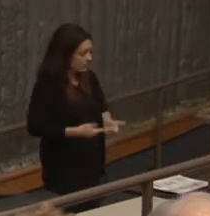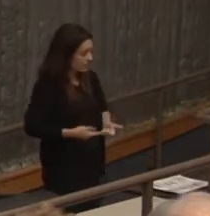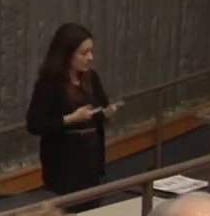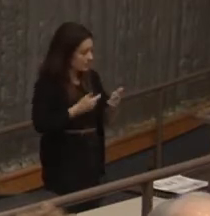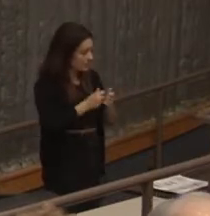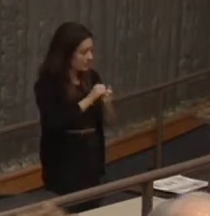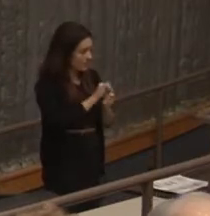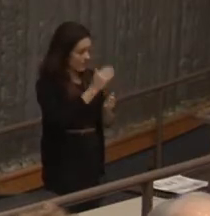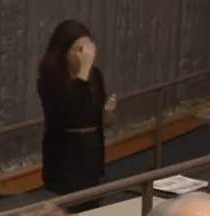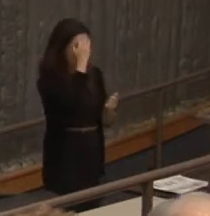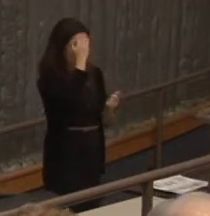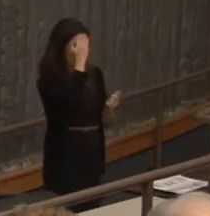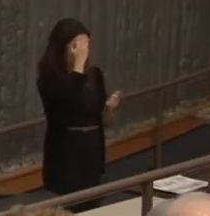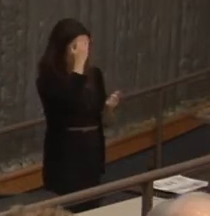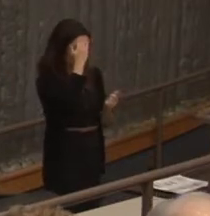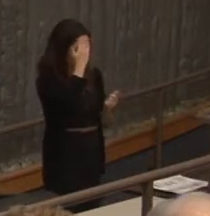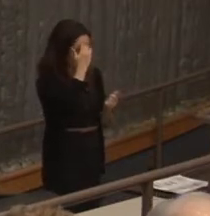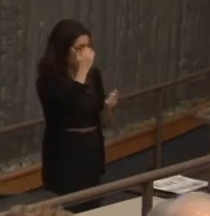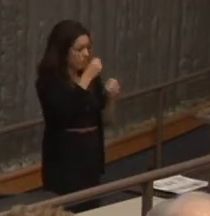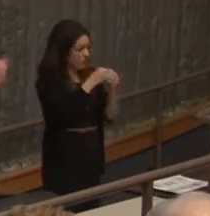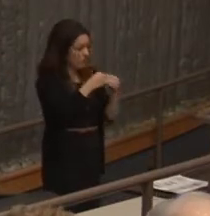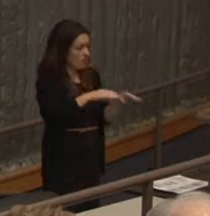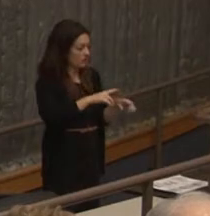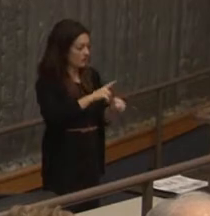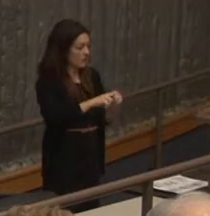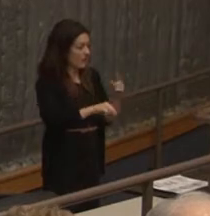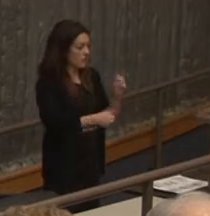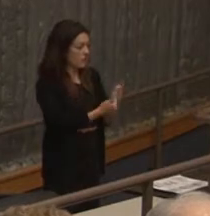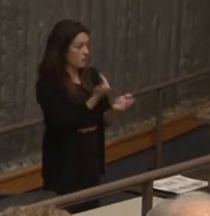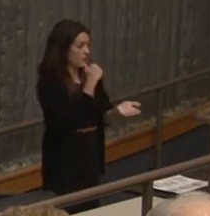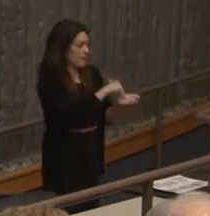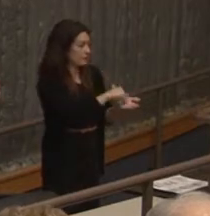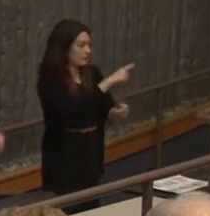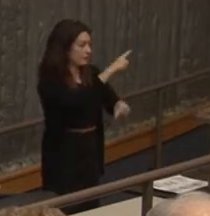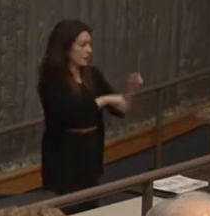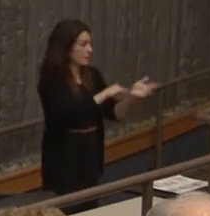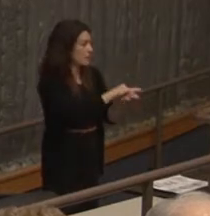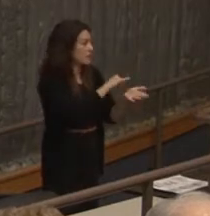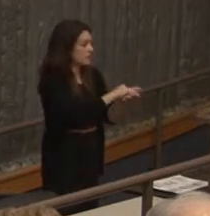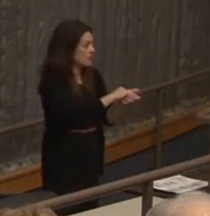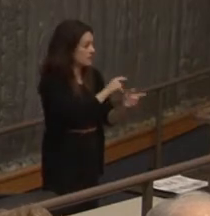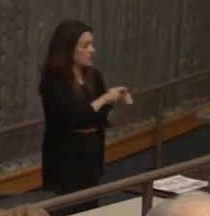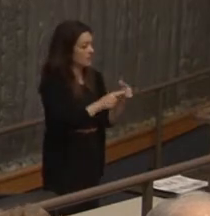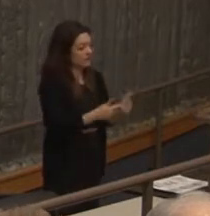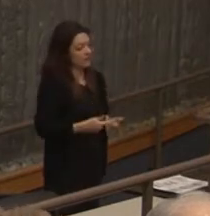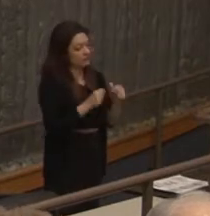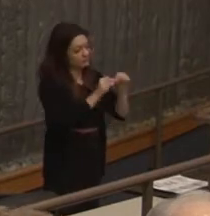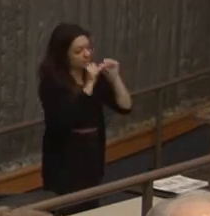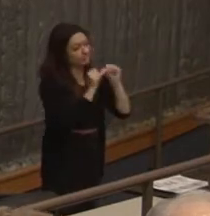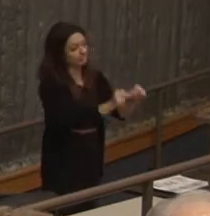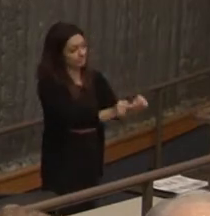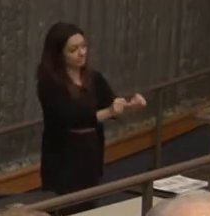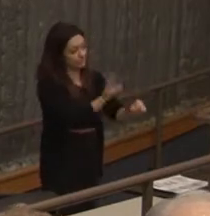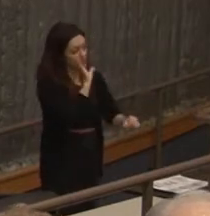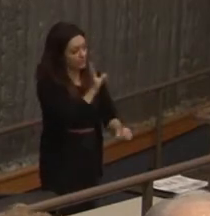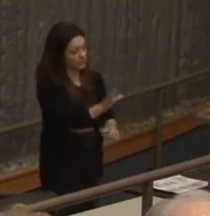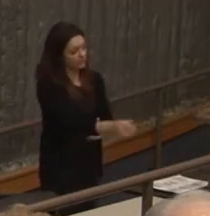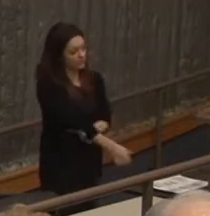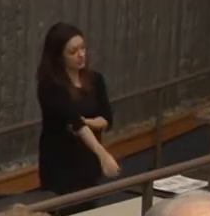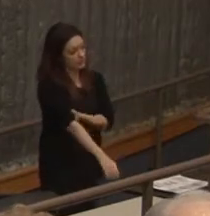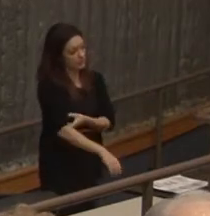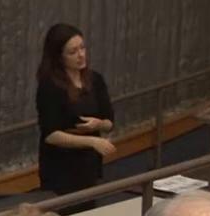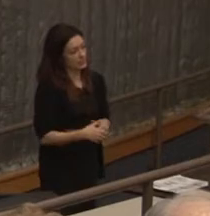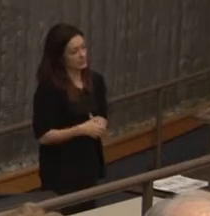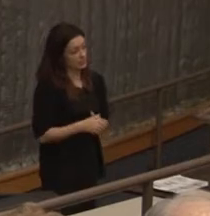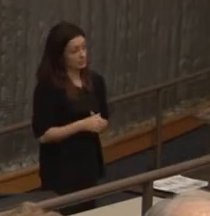with the knowledge that this loss will never be regained or renewed, and yet life goes on. And we live in